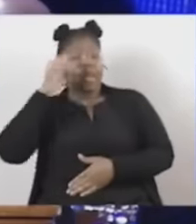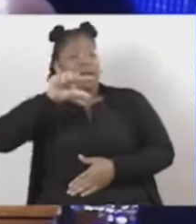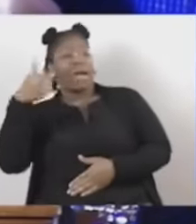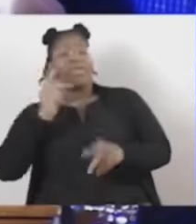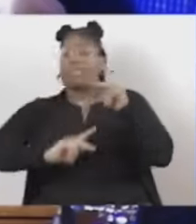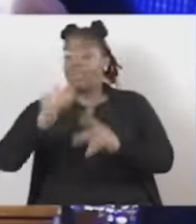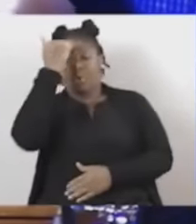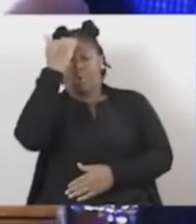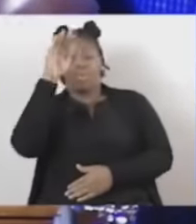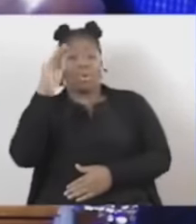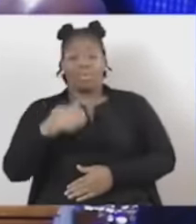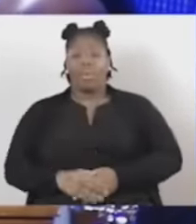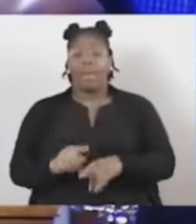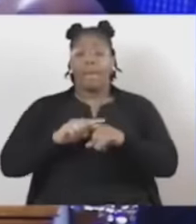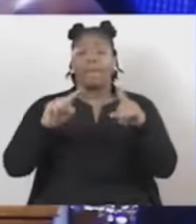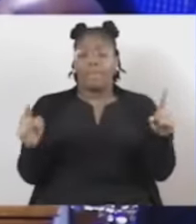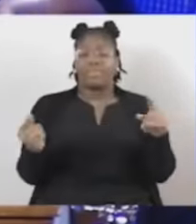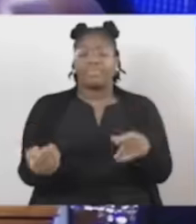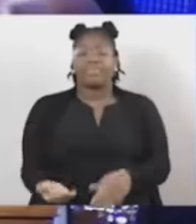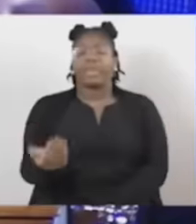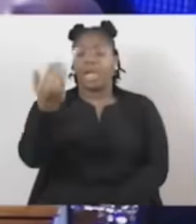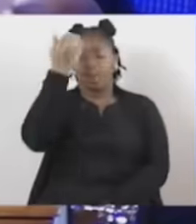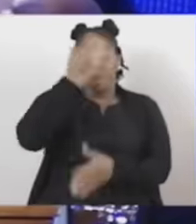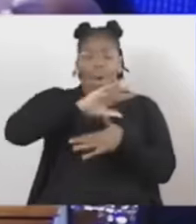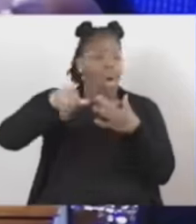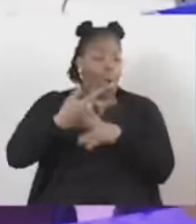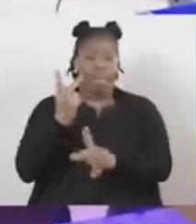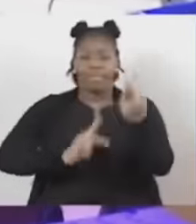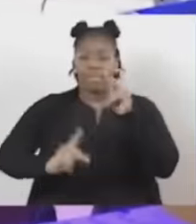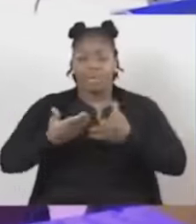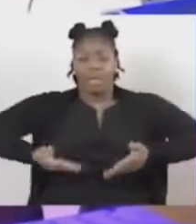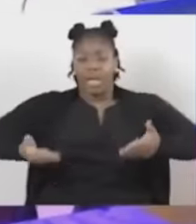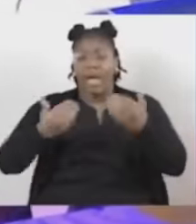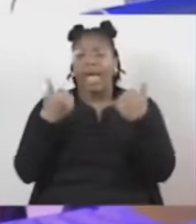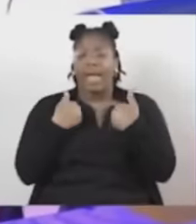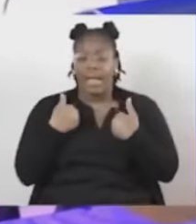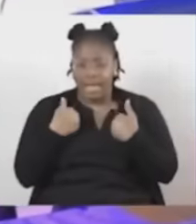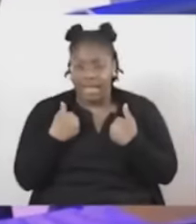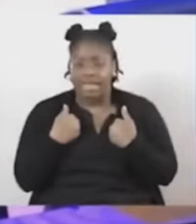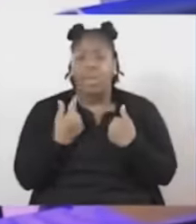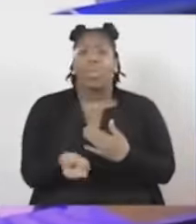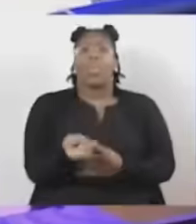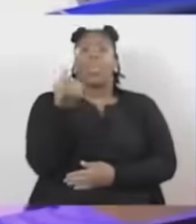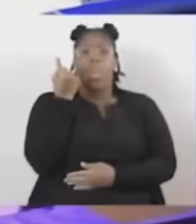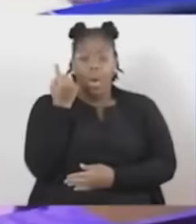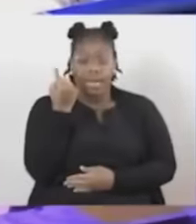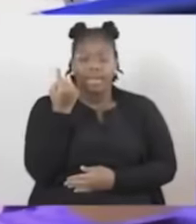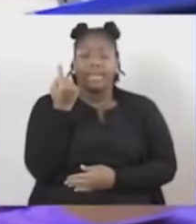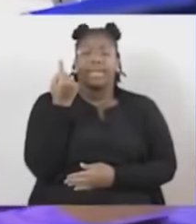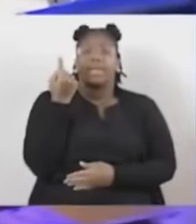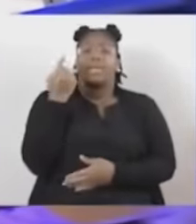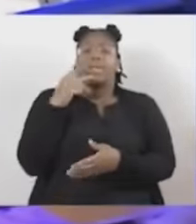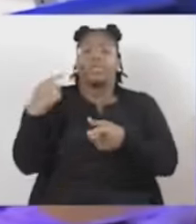And maybe I ought to suggest first, please know every one of us in this room has at least one